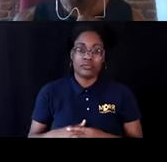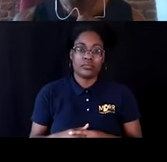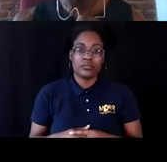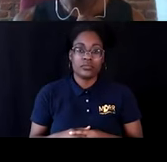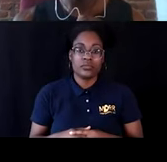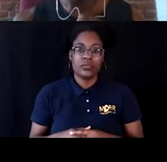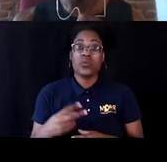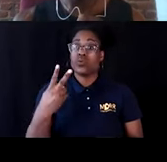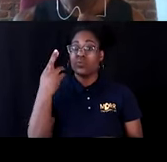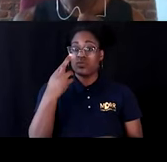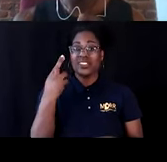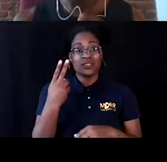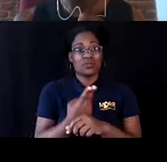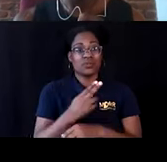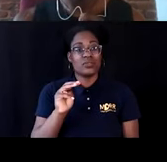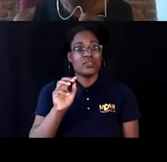here.